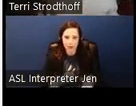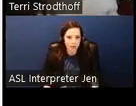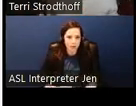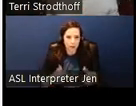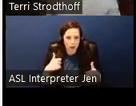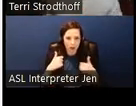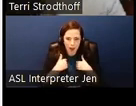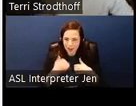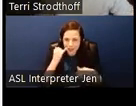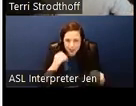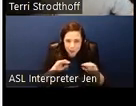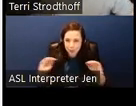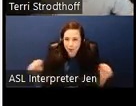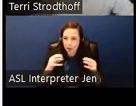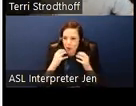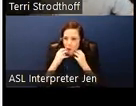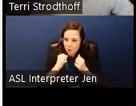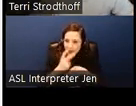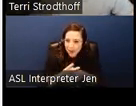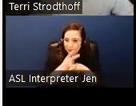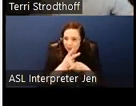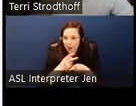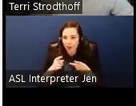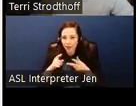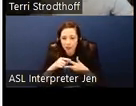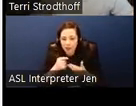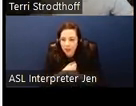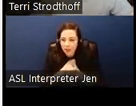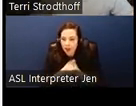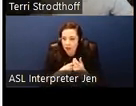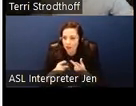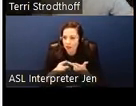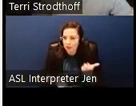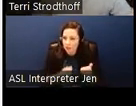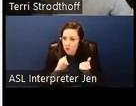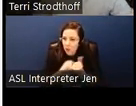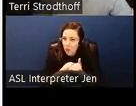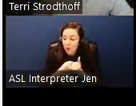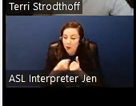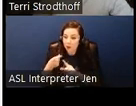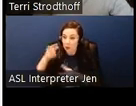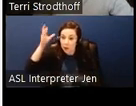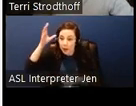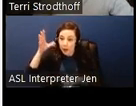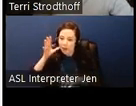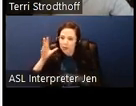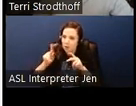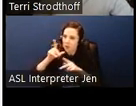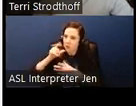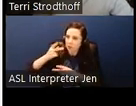the care, the support, the love, and the nurturing of our parents or our caregivers.